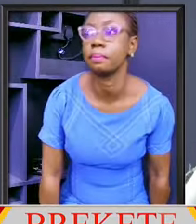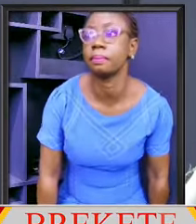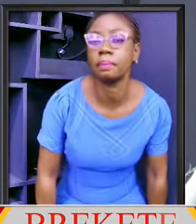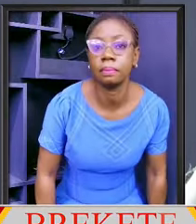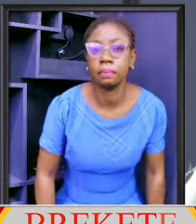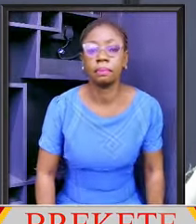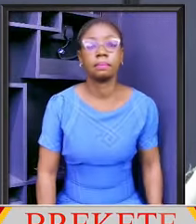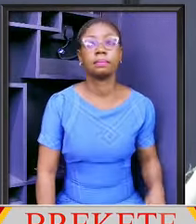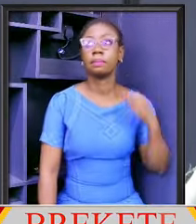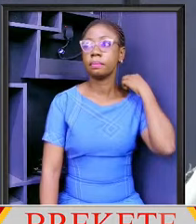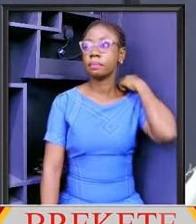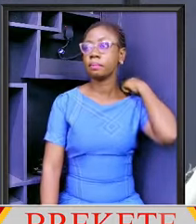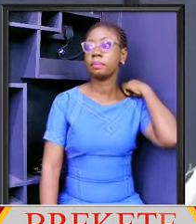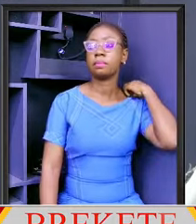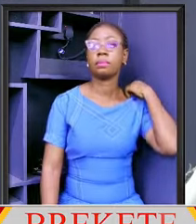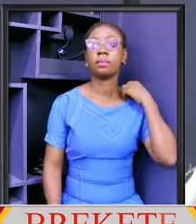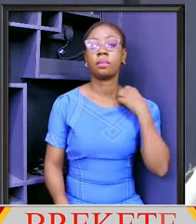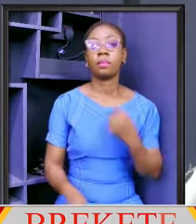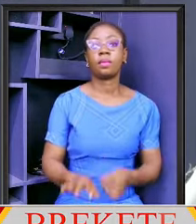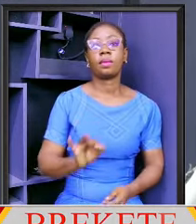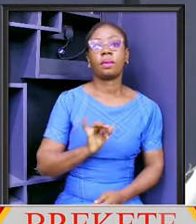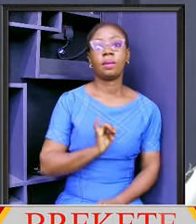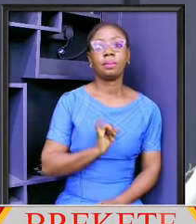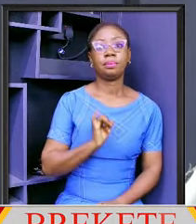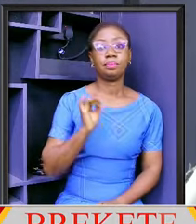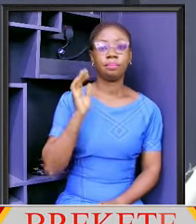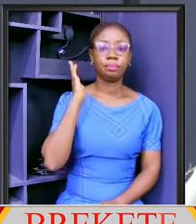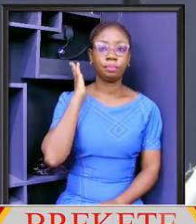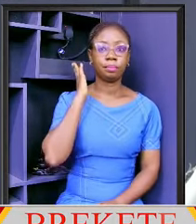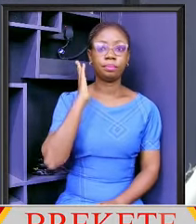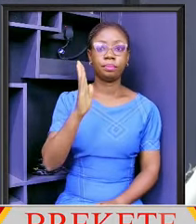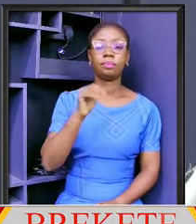and I still no go allow my mood spoil.